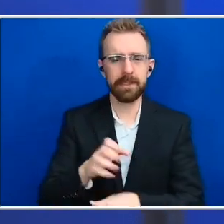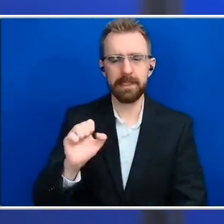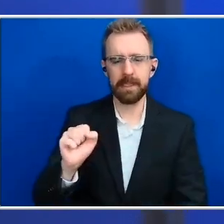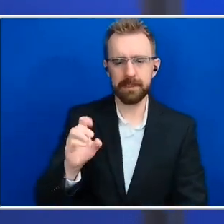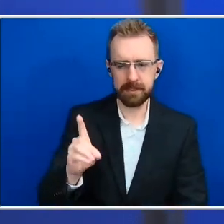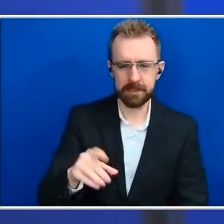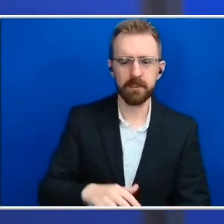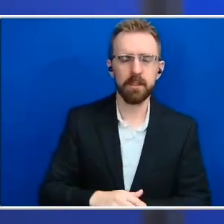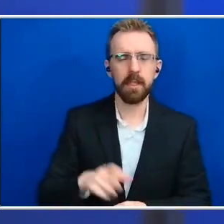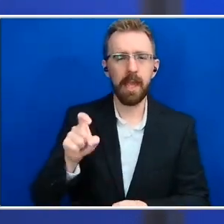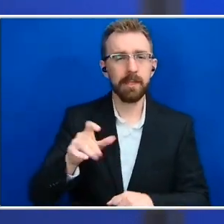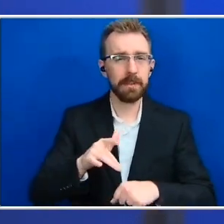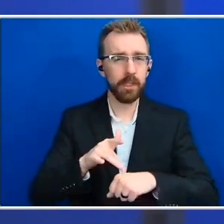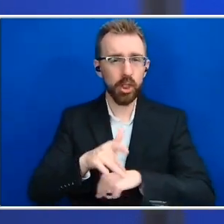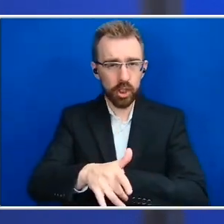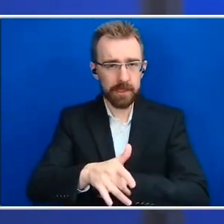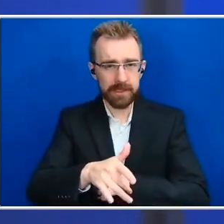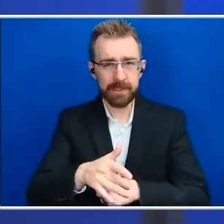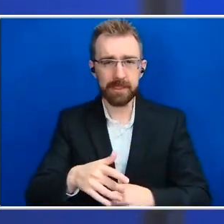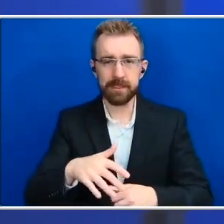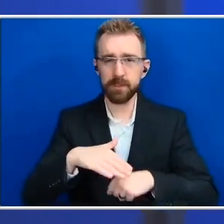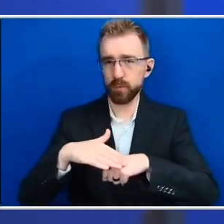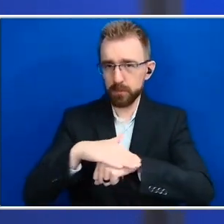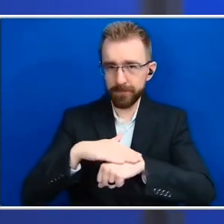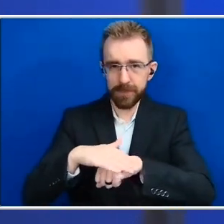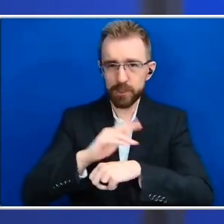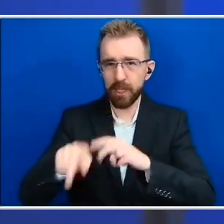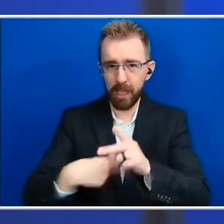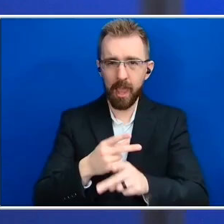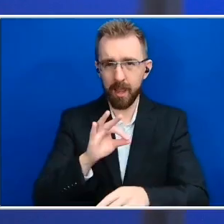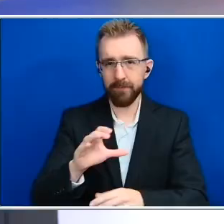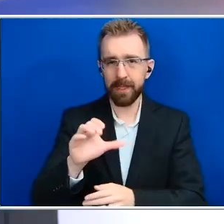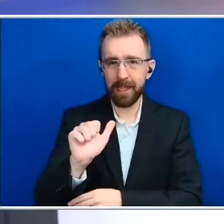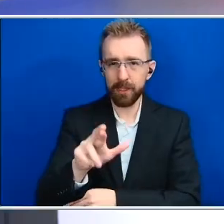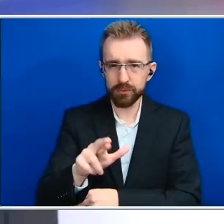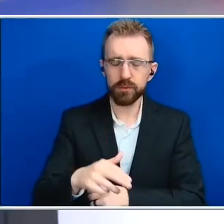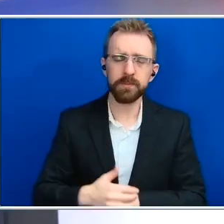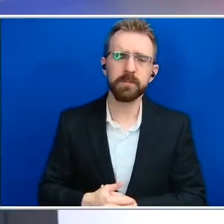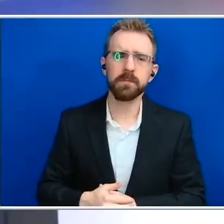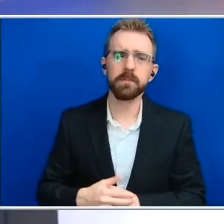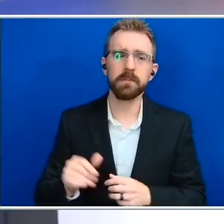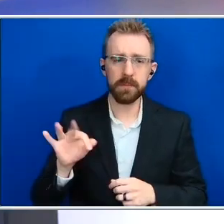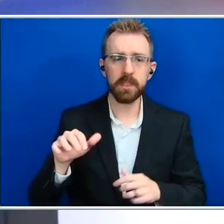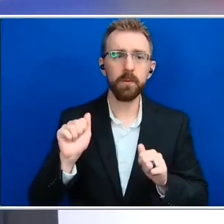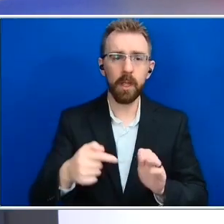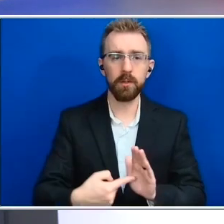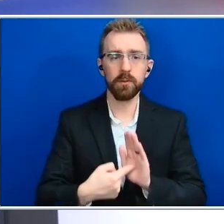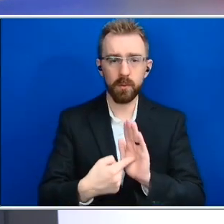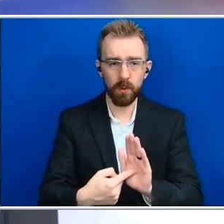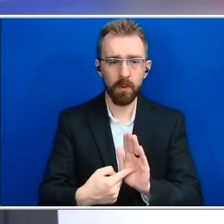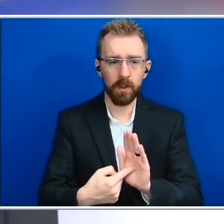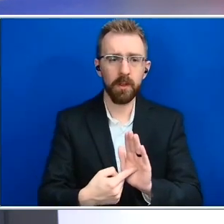early superficial type of cancer. If we can show it, the